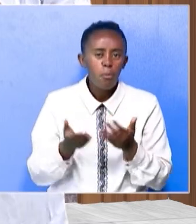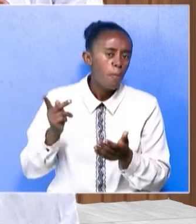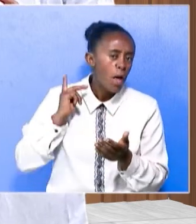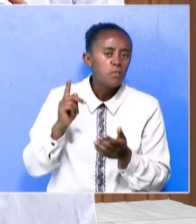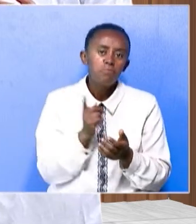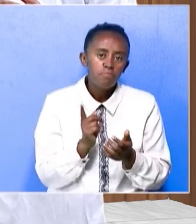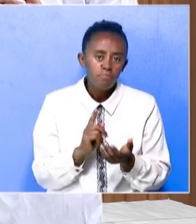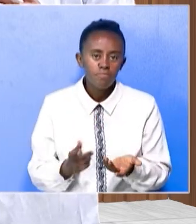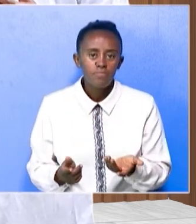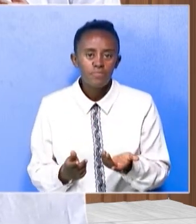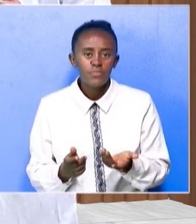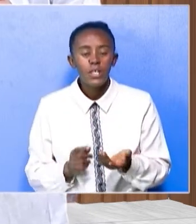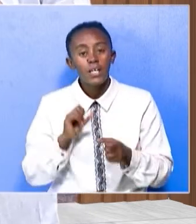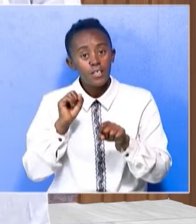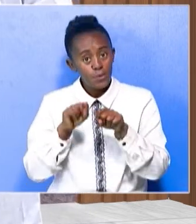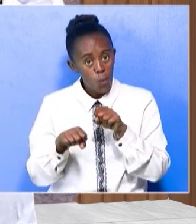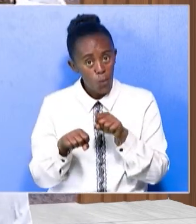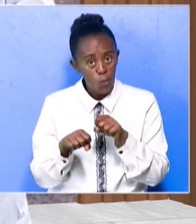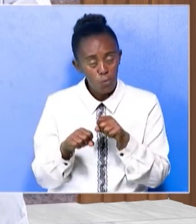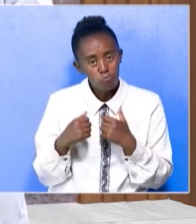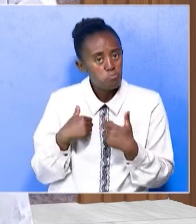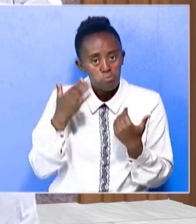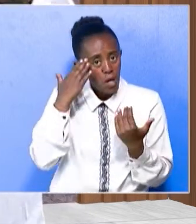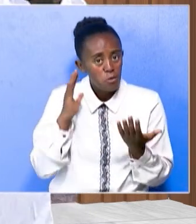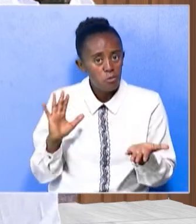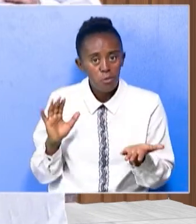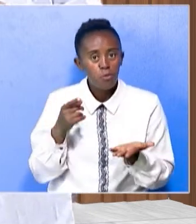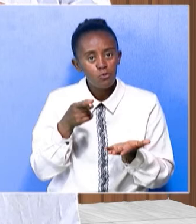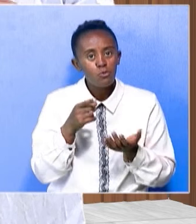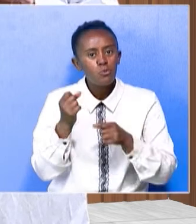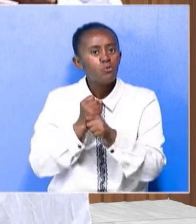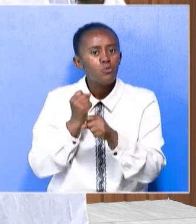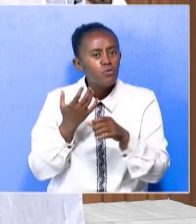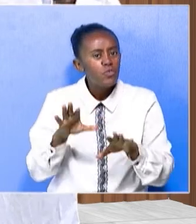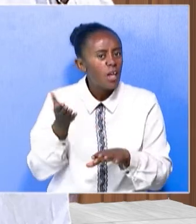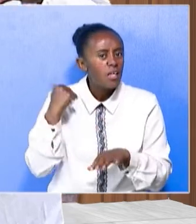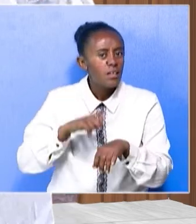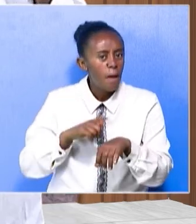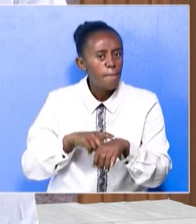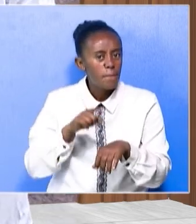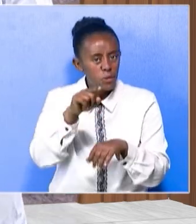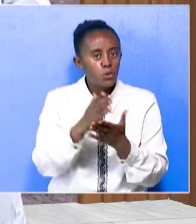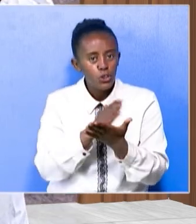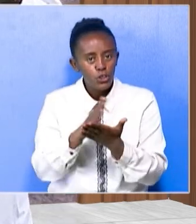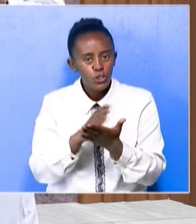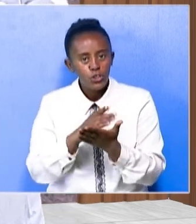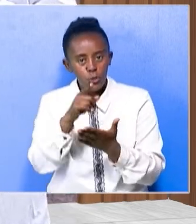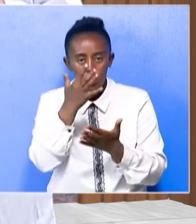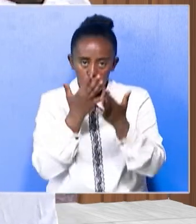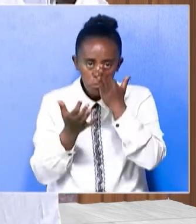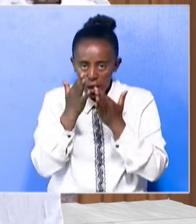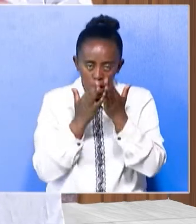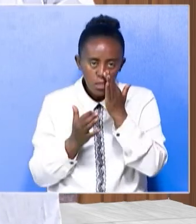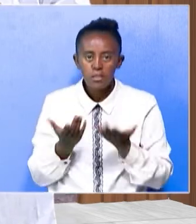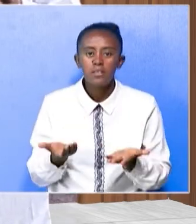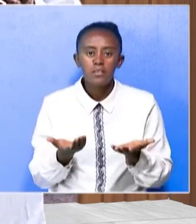past. So, I don't know, what did you do last time? Would you like to give some time and share your experience or